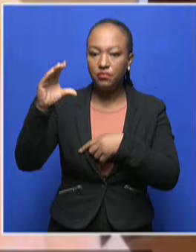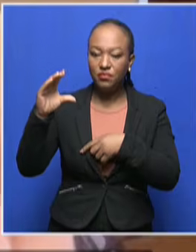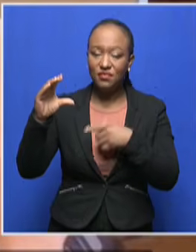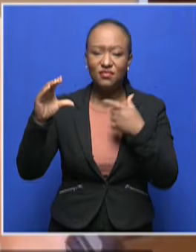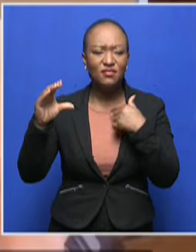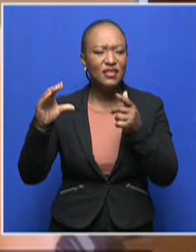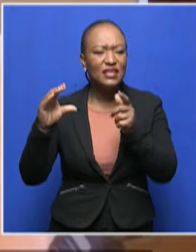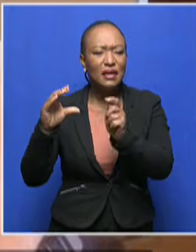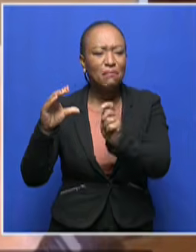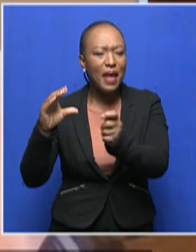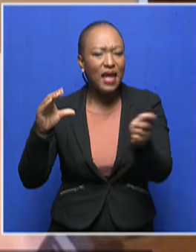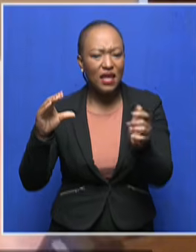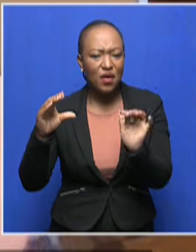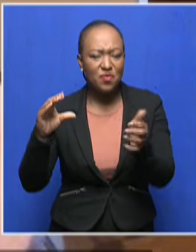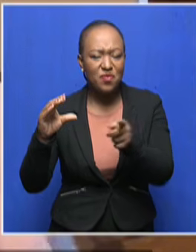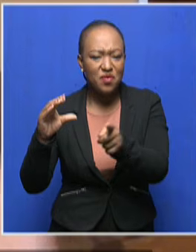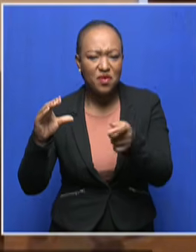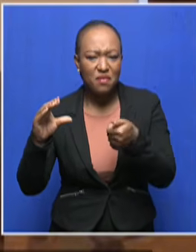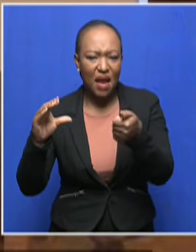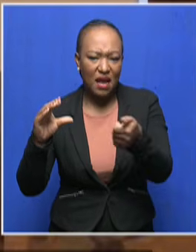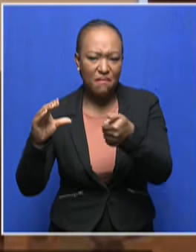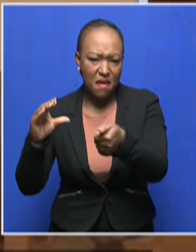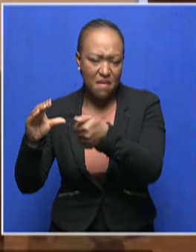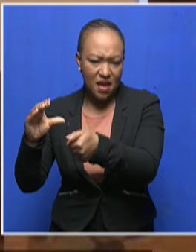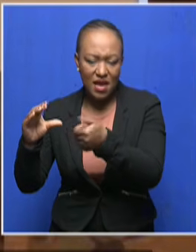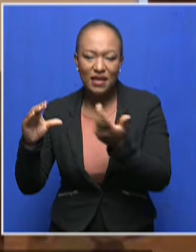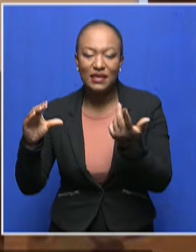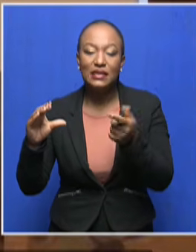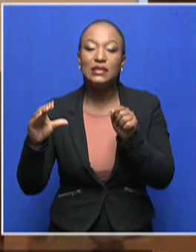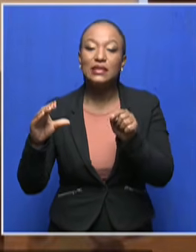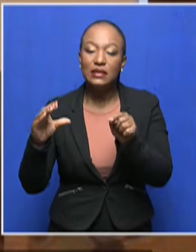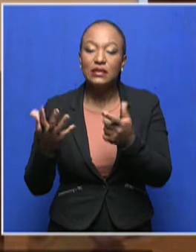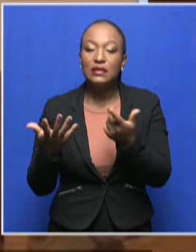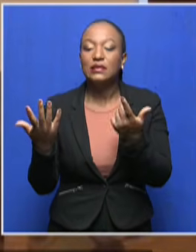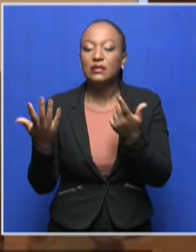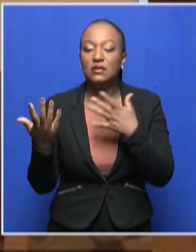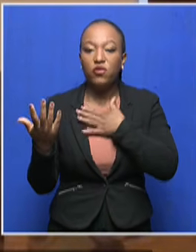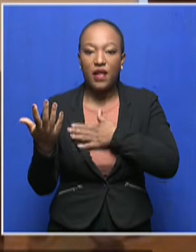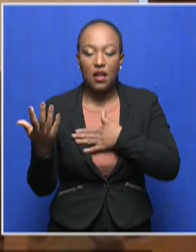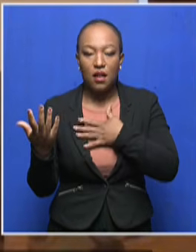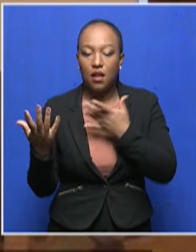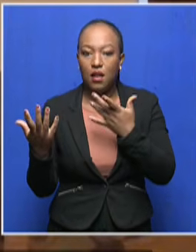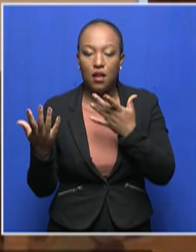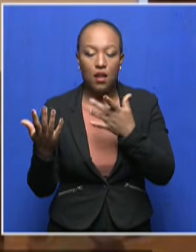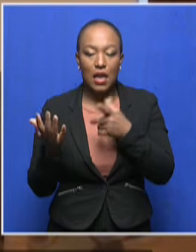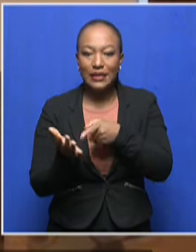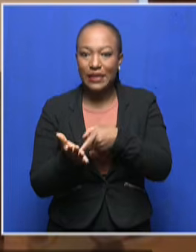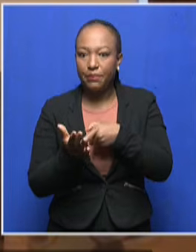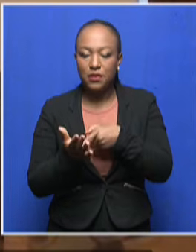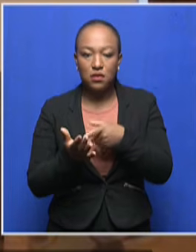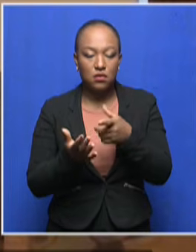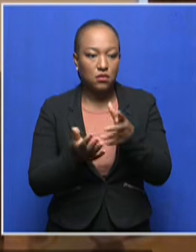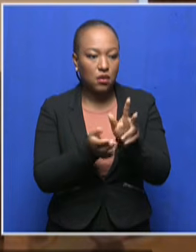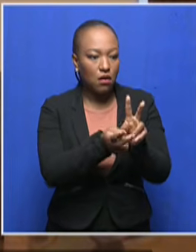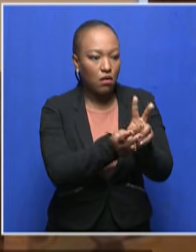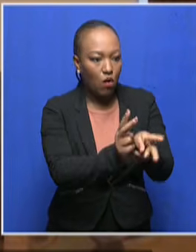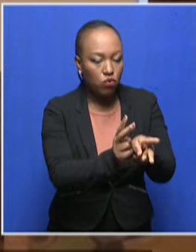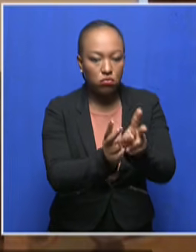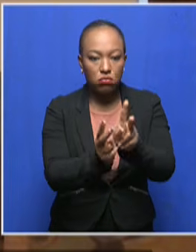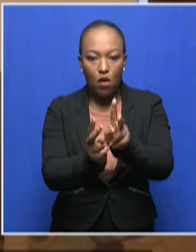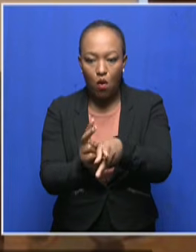to pay that? You take out debt on that component there. And then it really is this complete debt spiral. So, I would strongly suggest